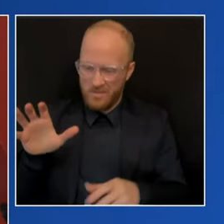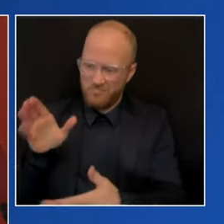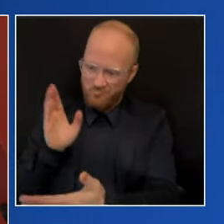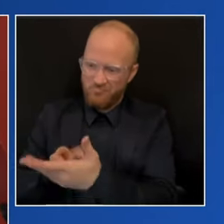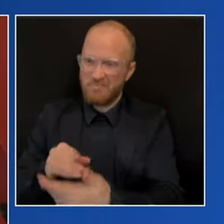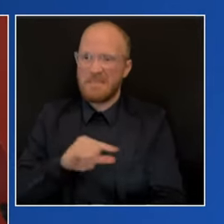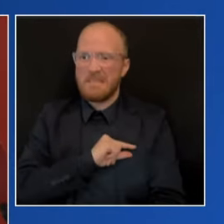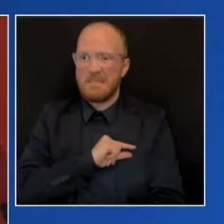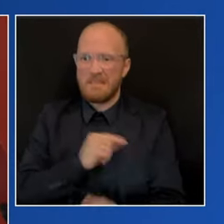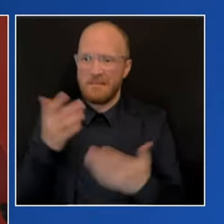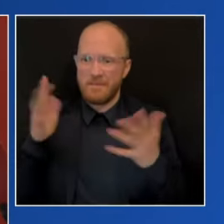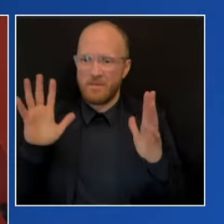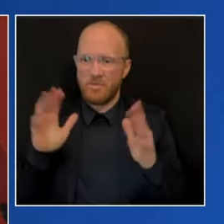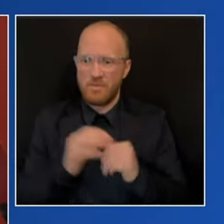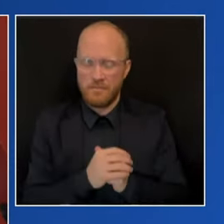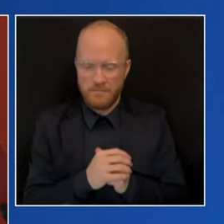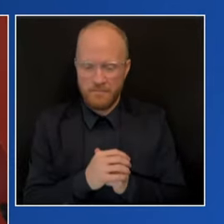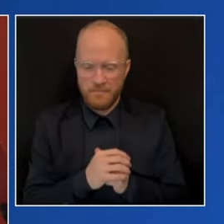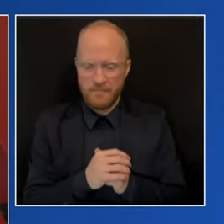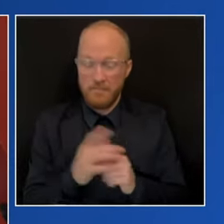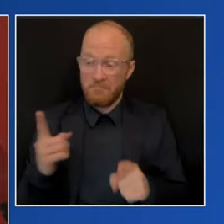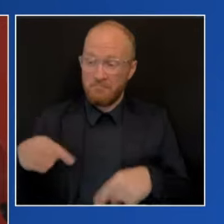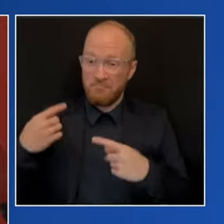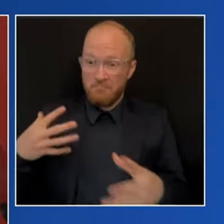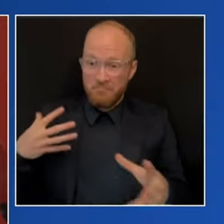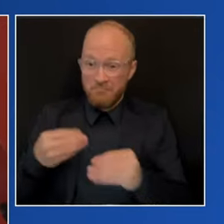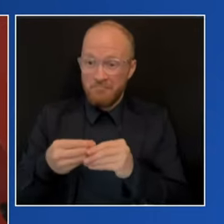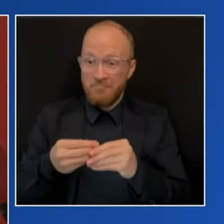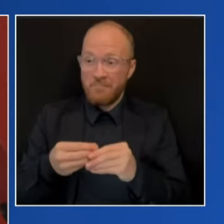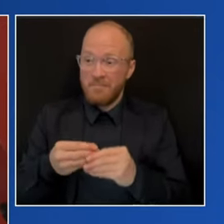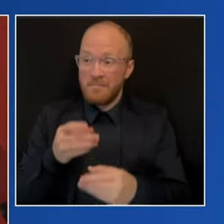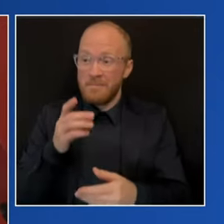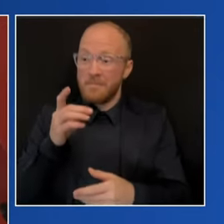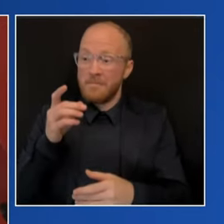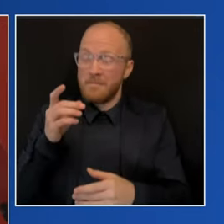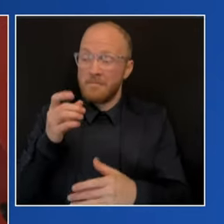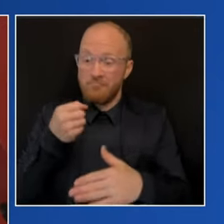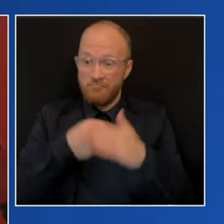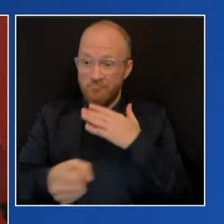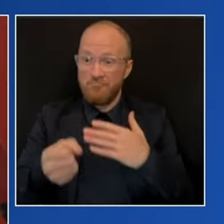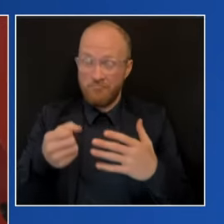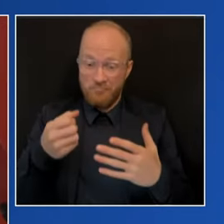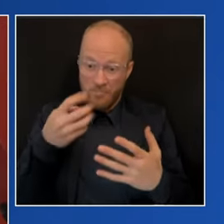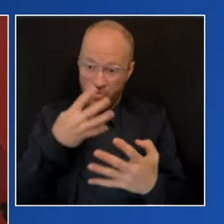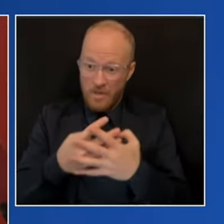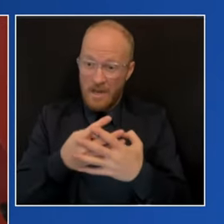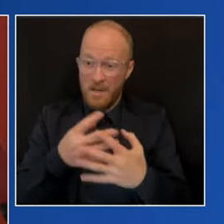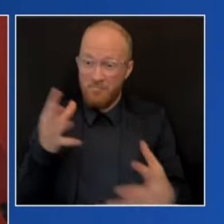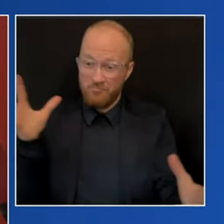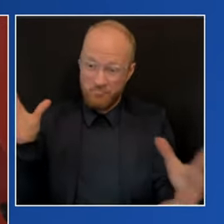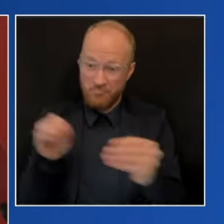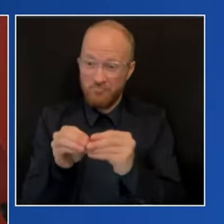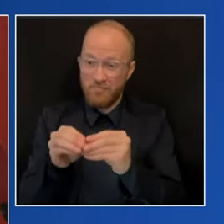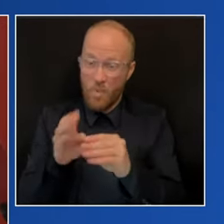to date, they have been sentenced to more than 840 years in prison.